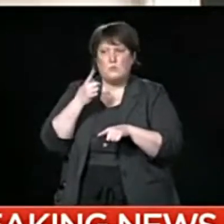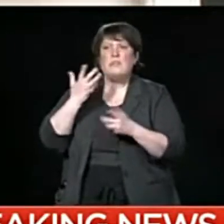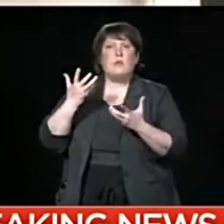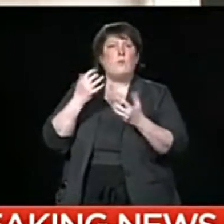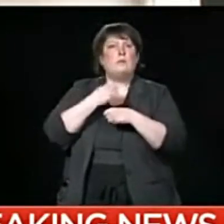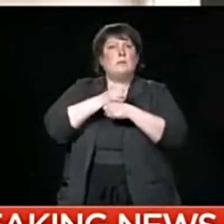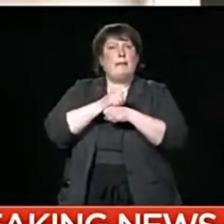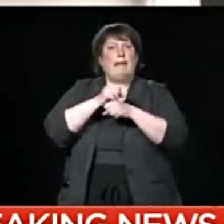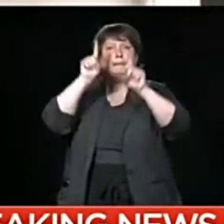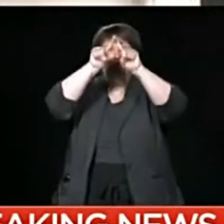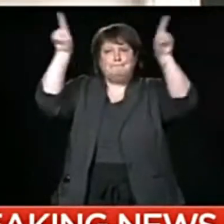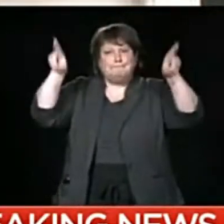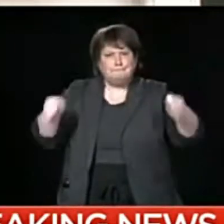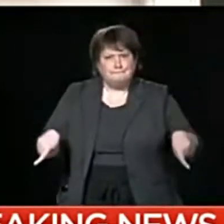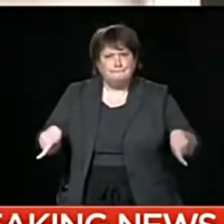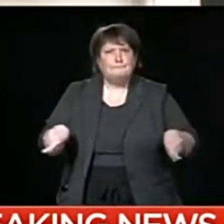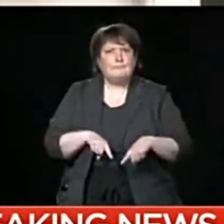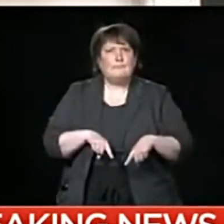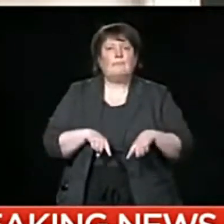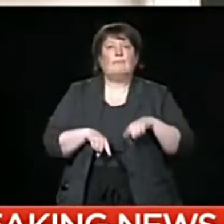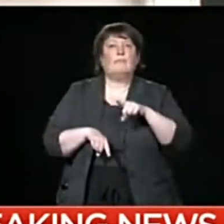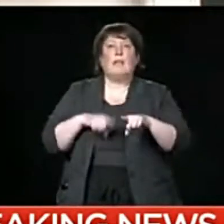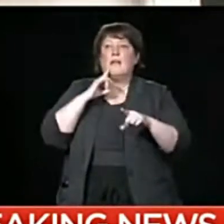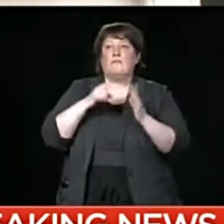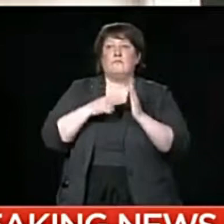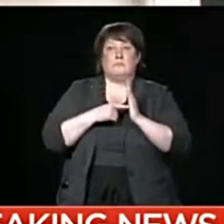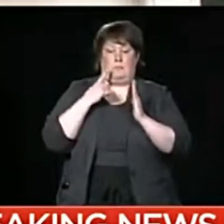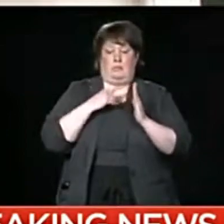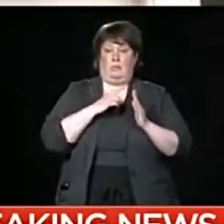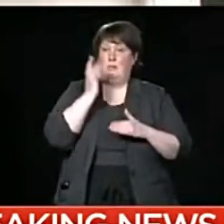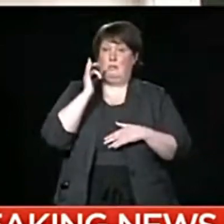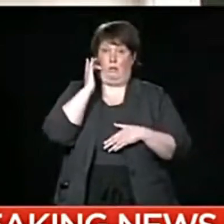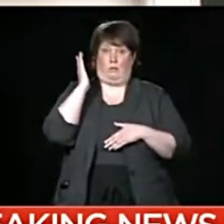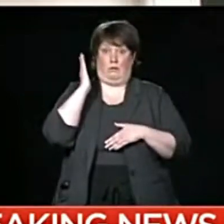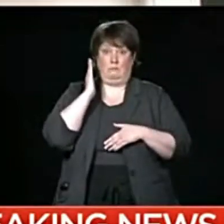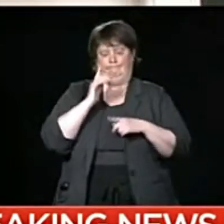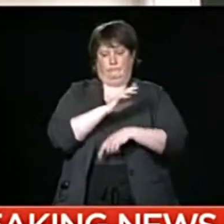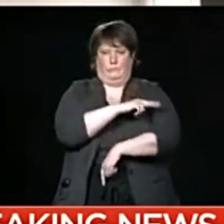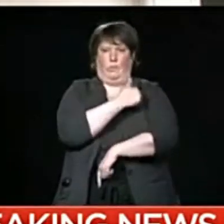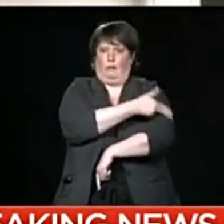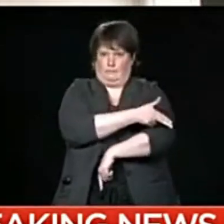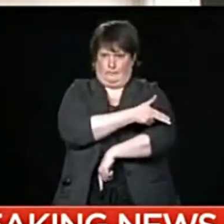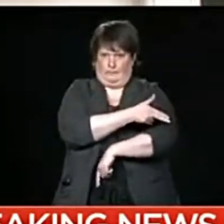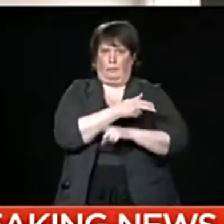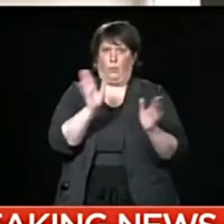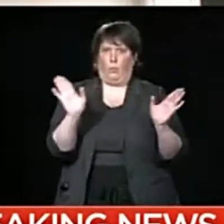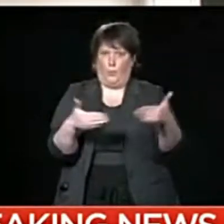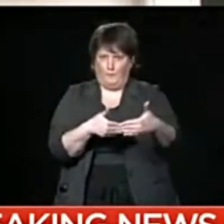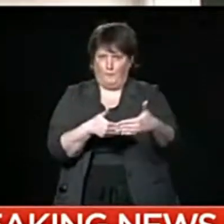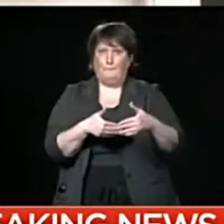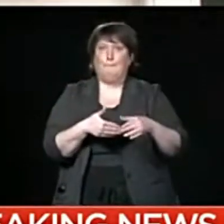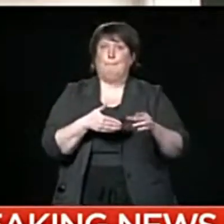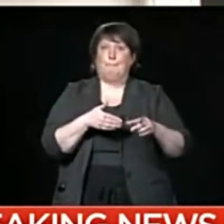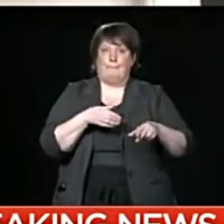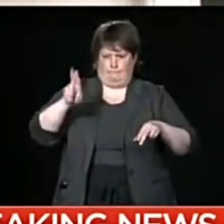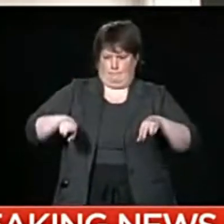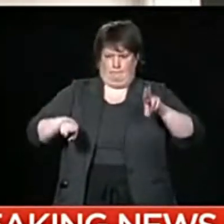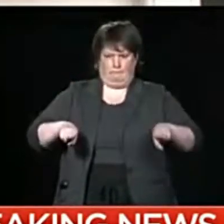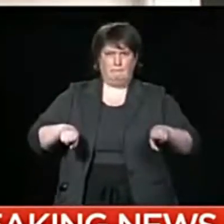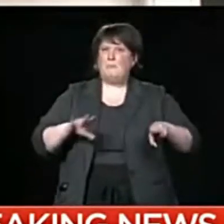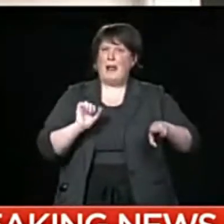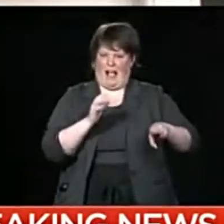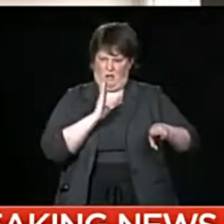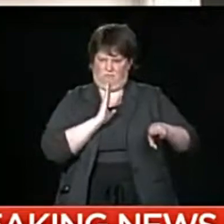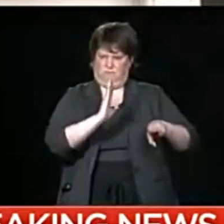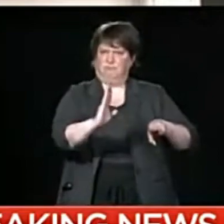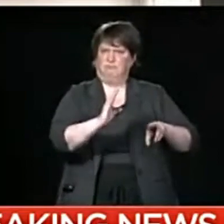panels, which hospitals could use to subdivide rooms and isolate people with COVID-19 from other patients. Well, on